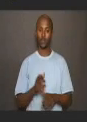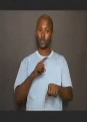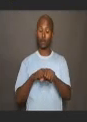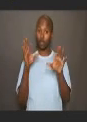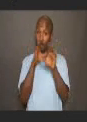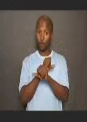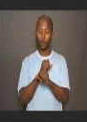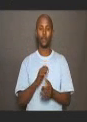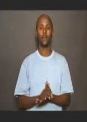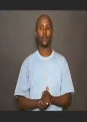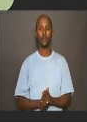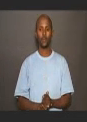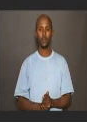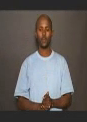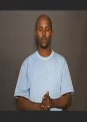Time's up.